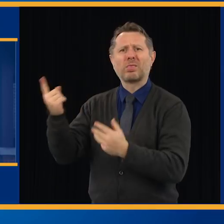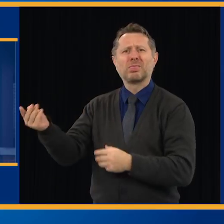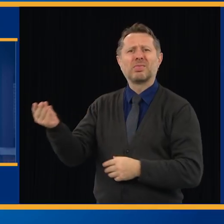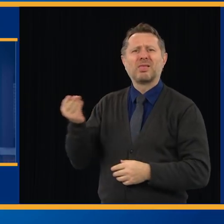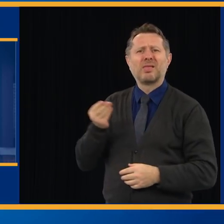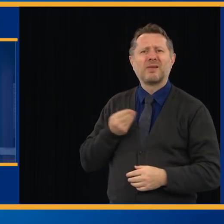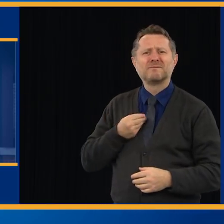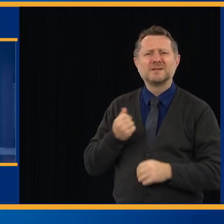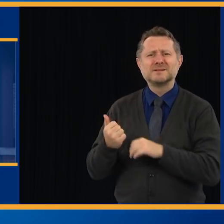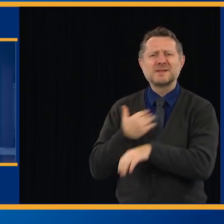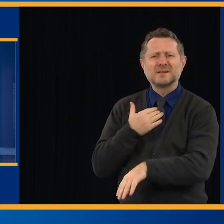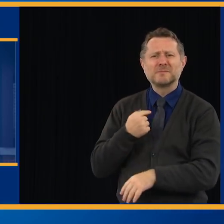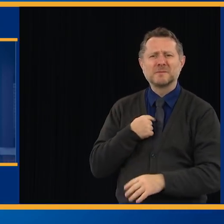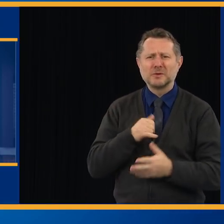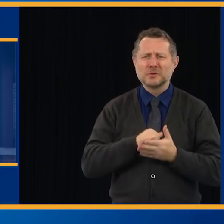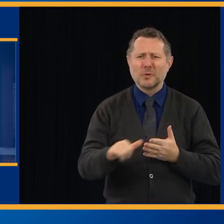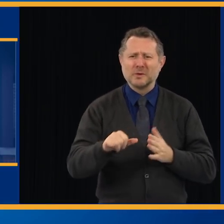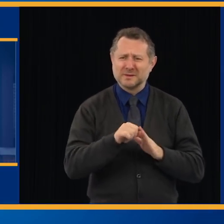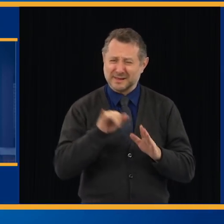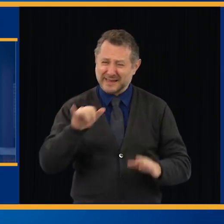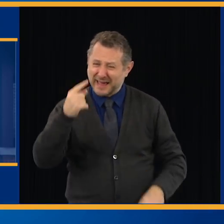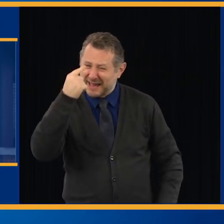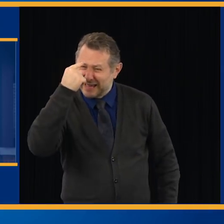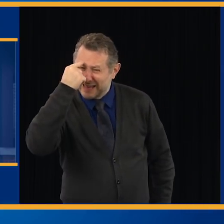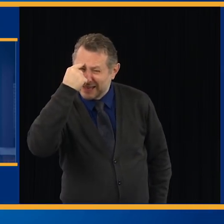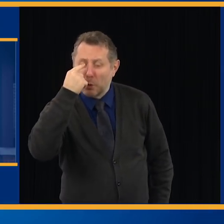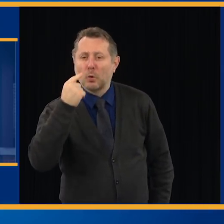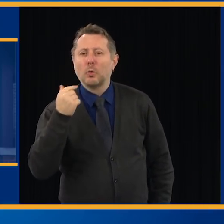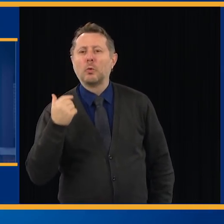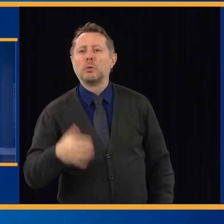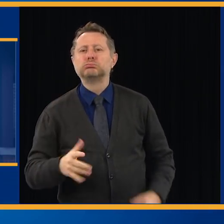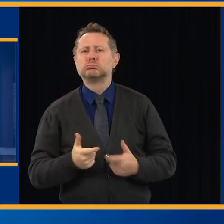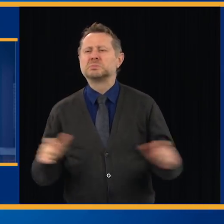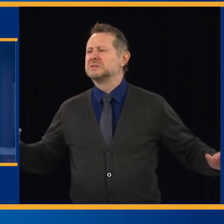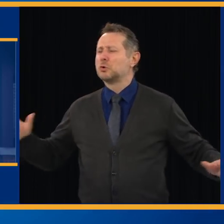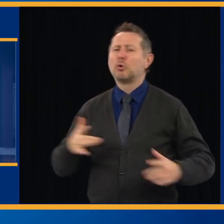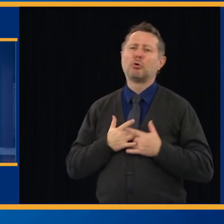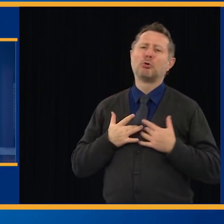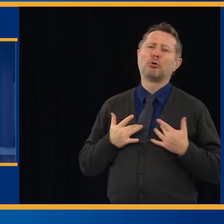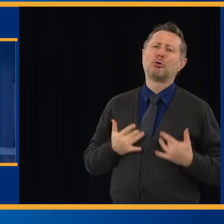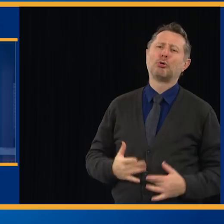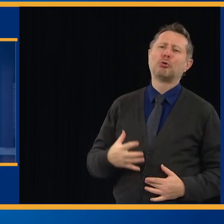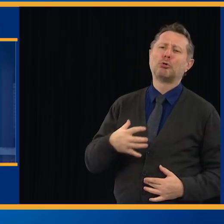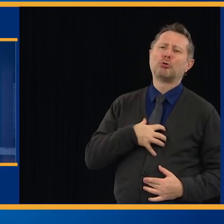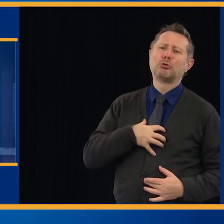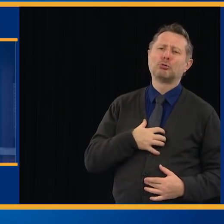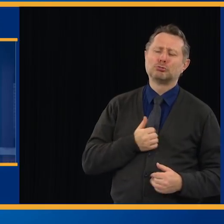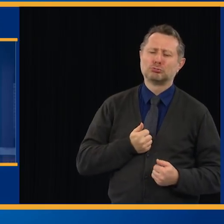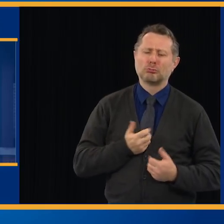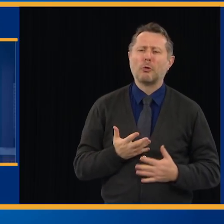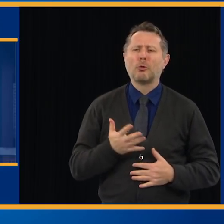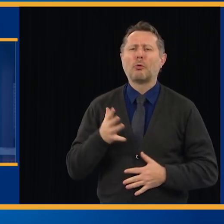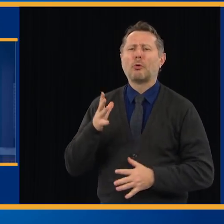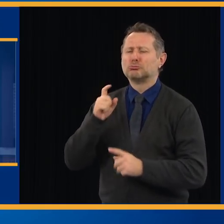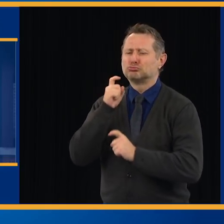York. Think about that generosity, that charity, that spirit. That's